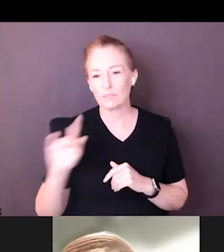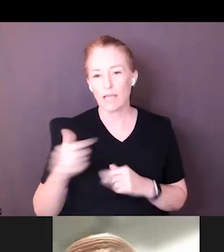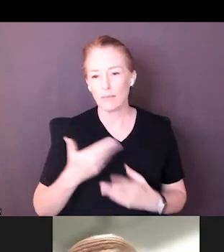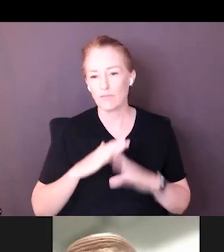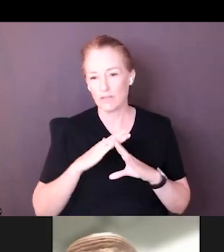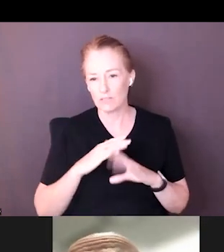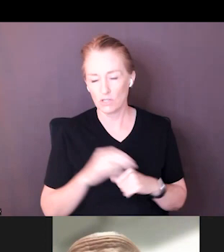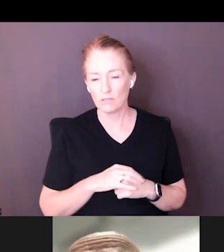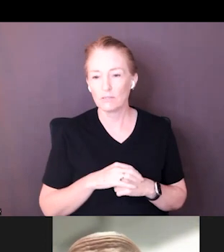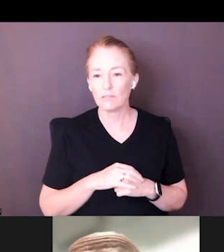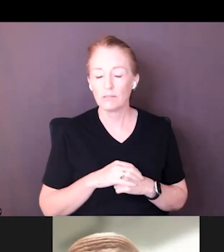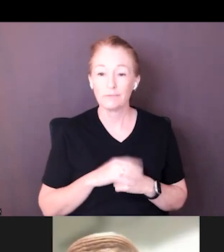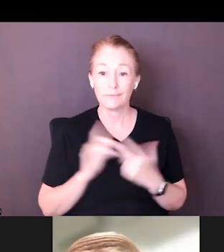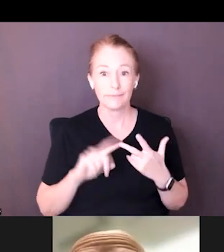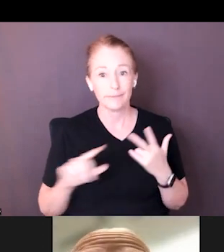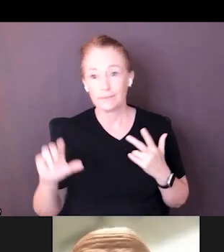etc.